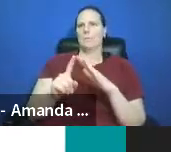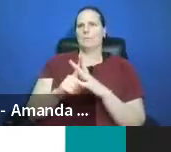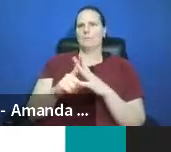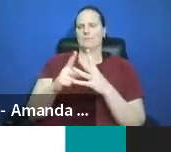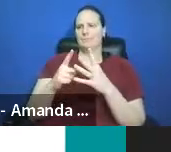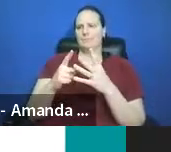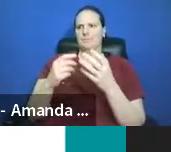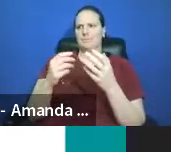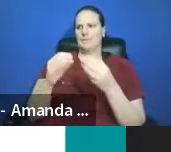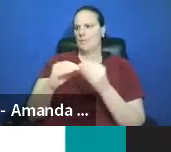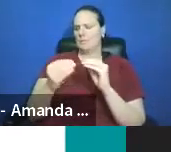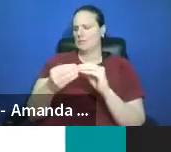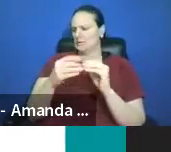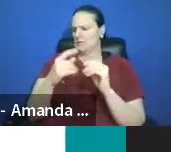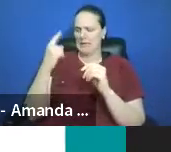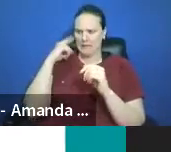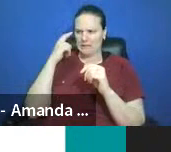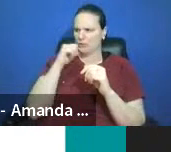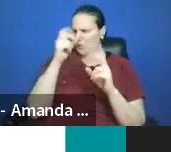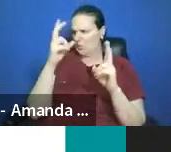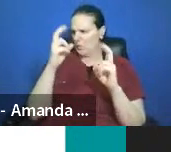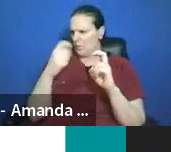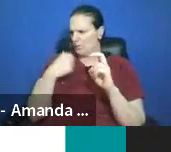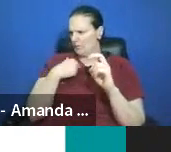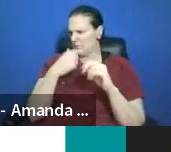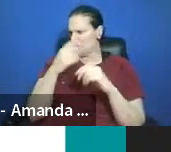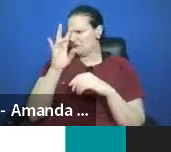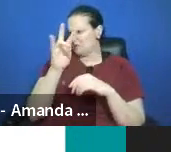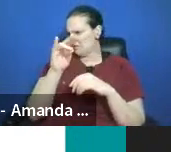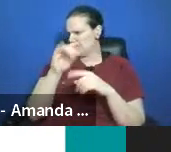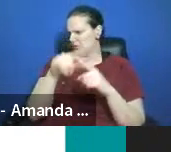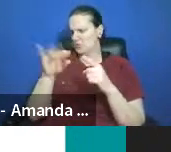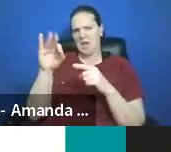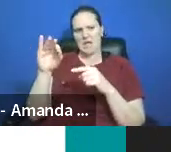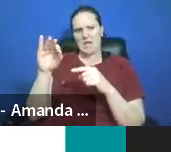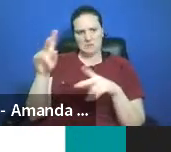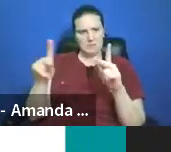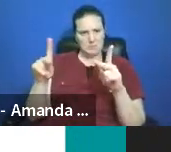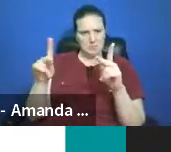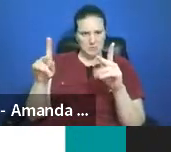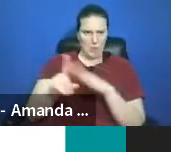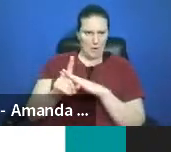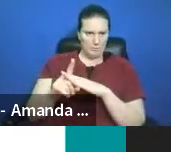me, we're in the 70 to 90 range.